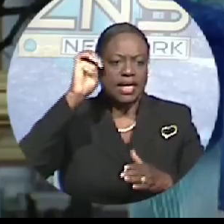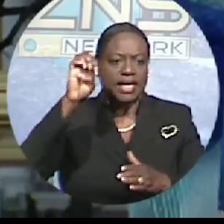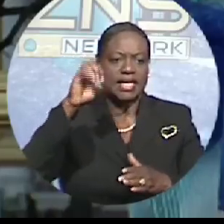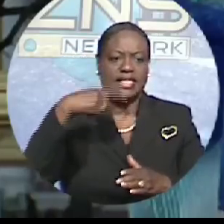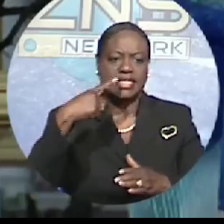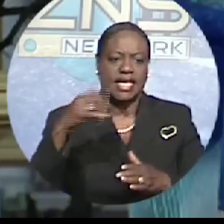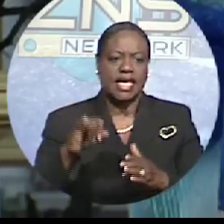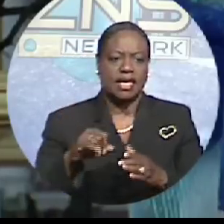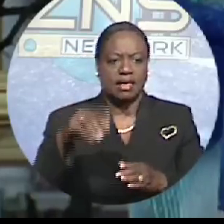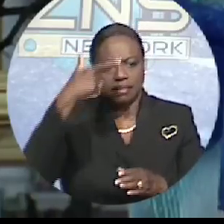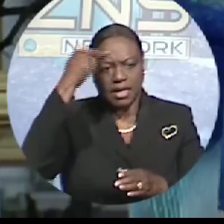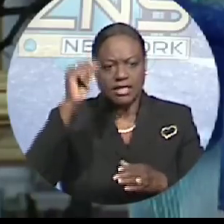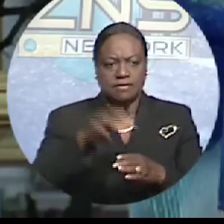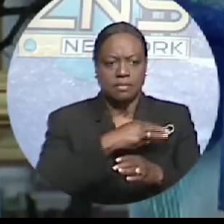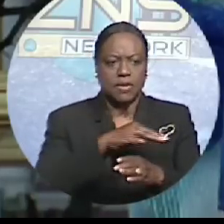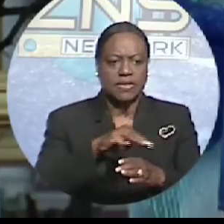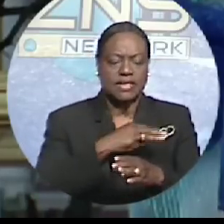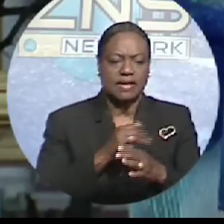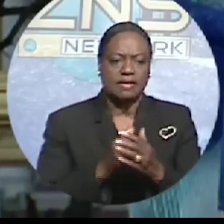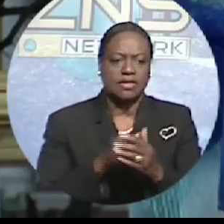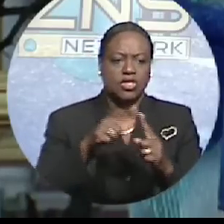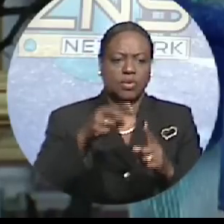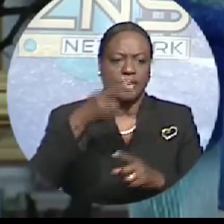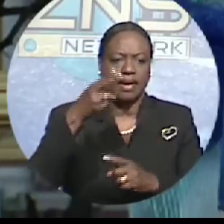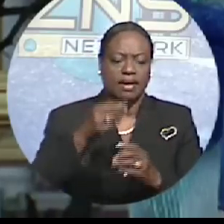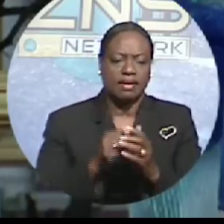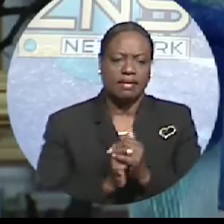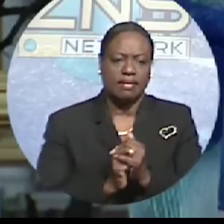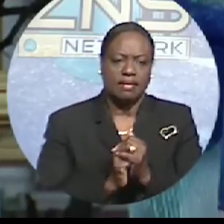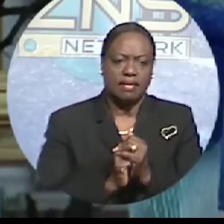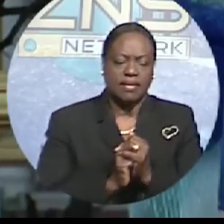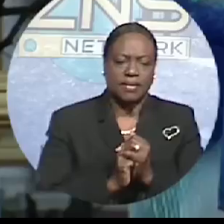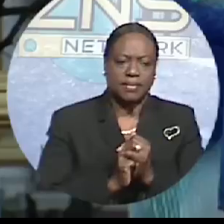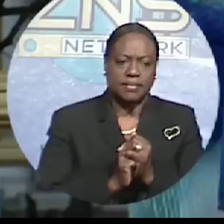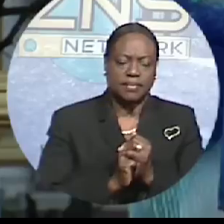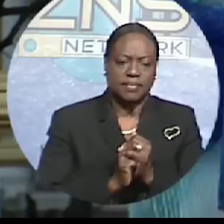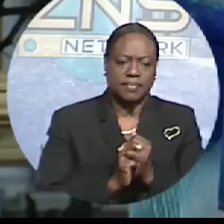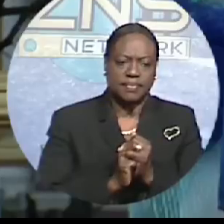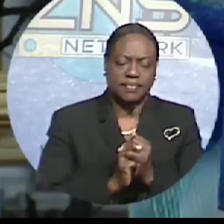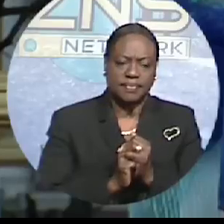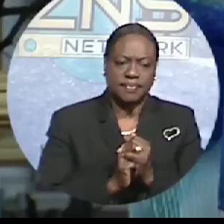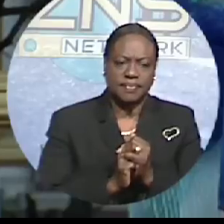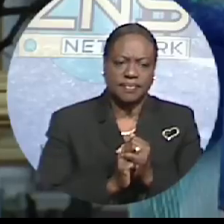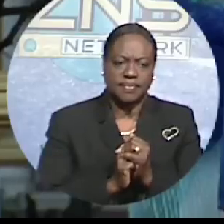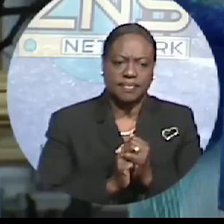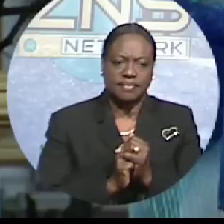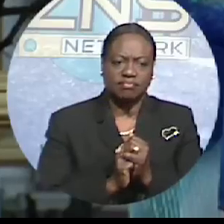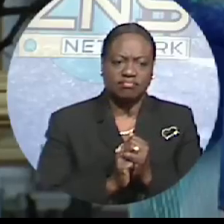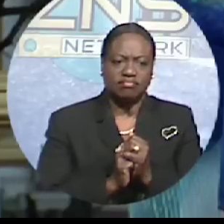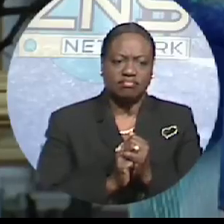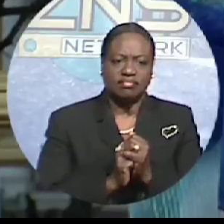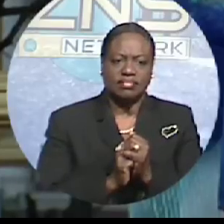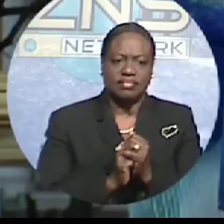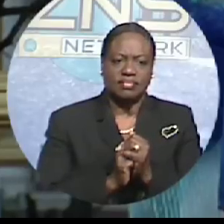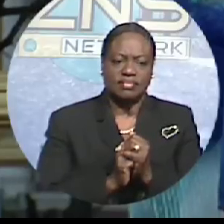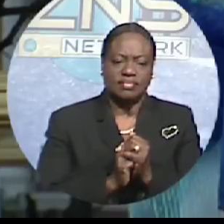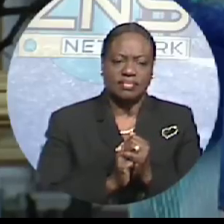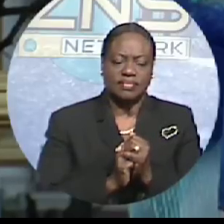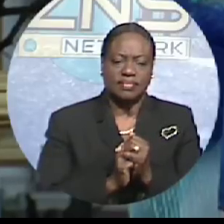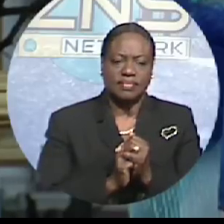reach. But why don't you find a way to come and sit down with me